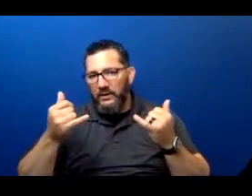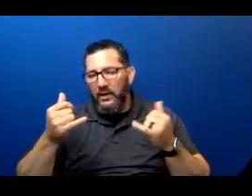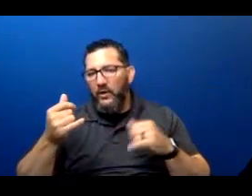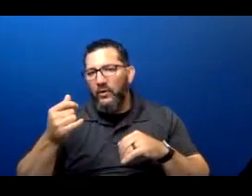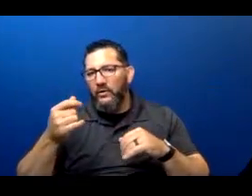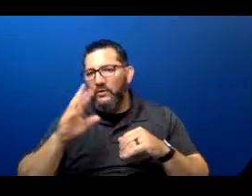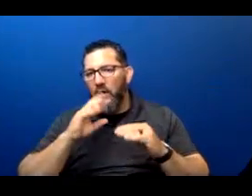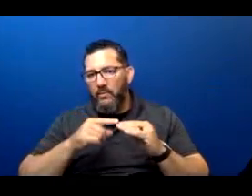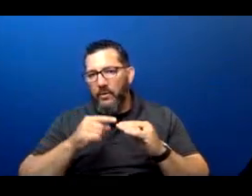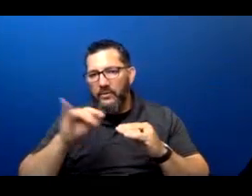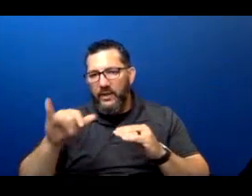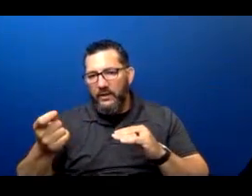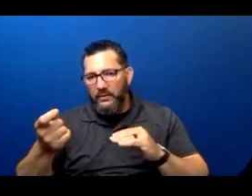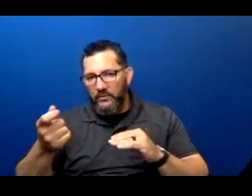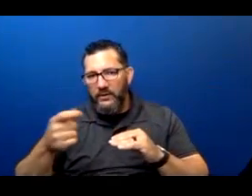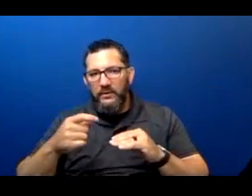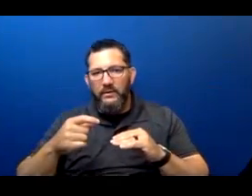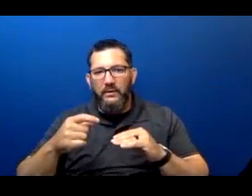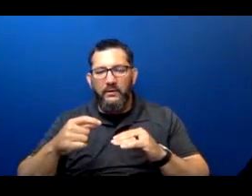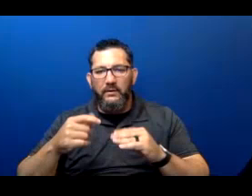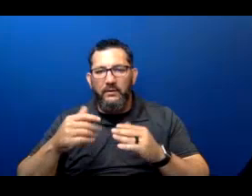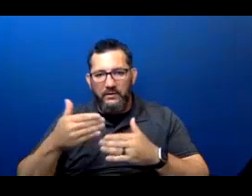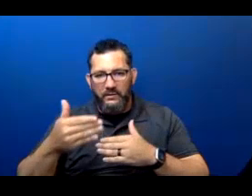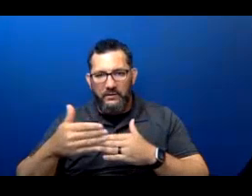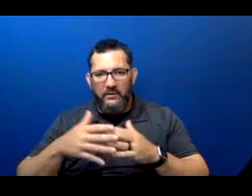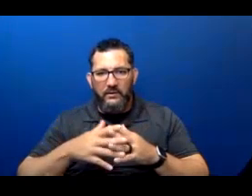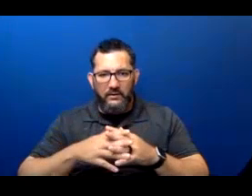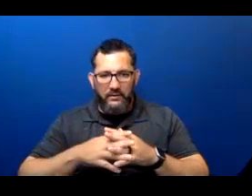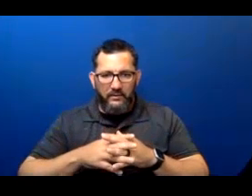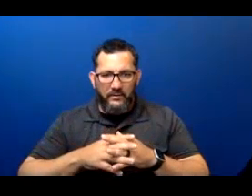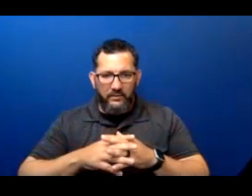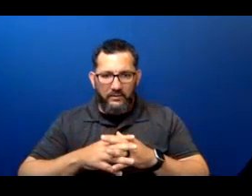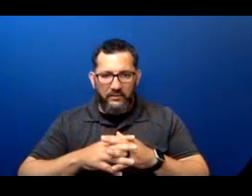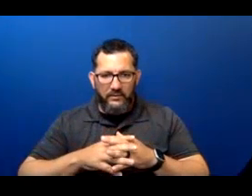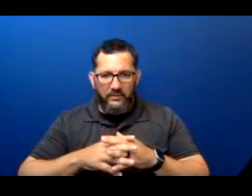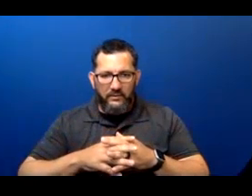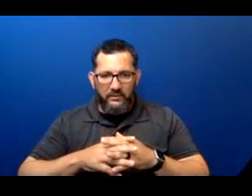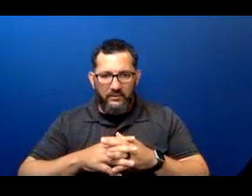about that. And next slide. Okay. And